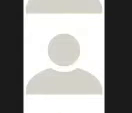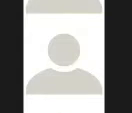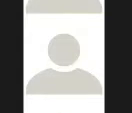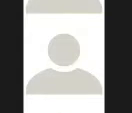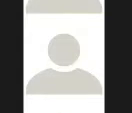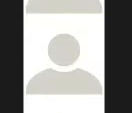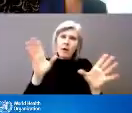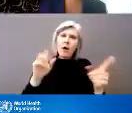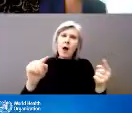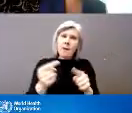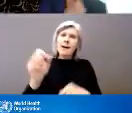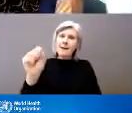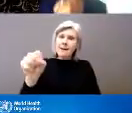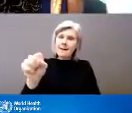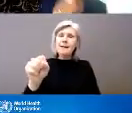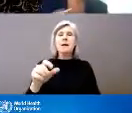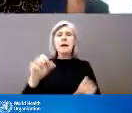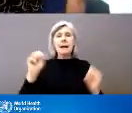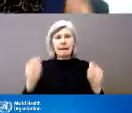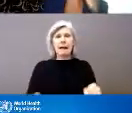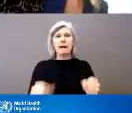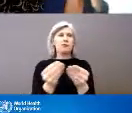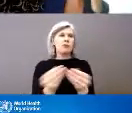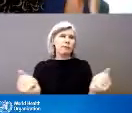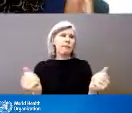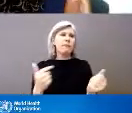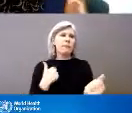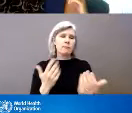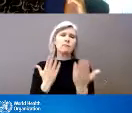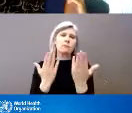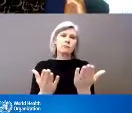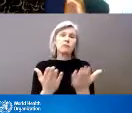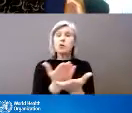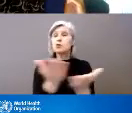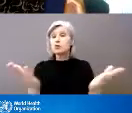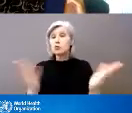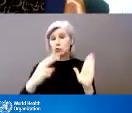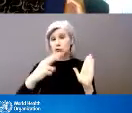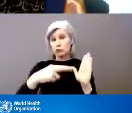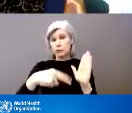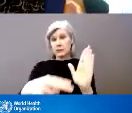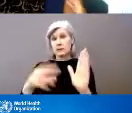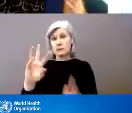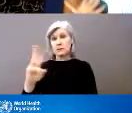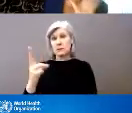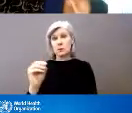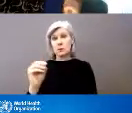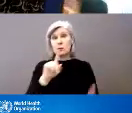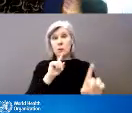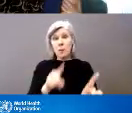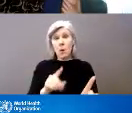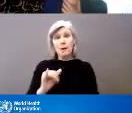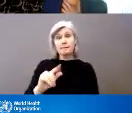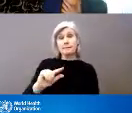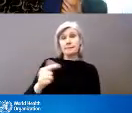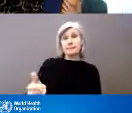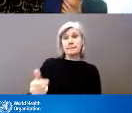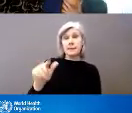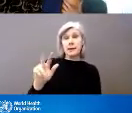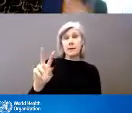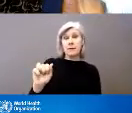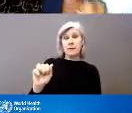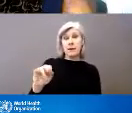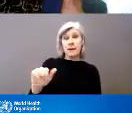you to read the report, and I'll pass over to Bania to learn more about the other tools that we have that